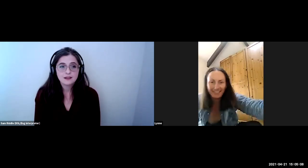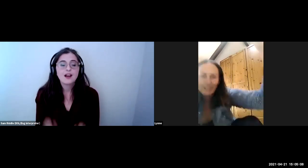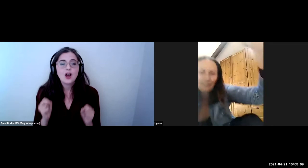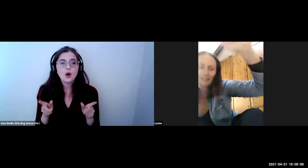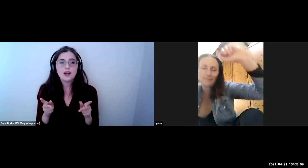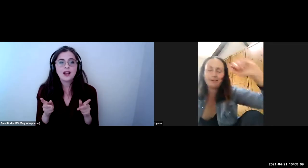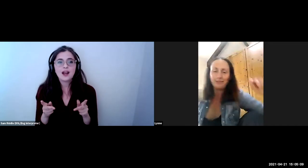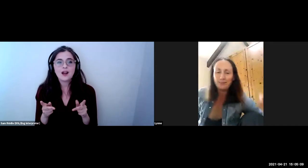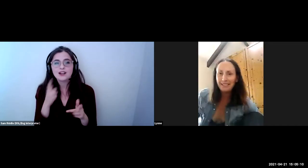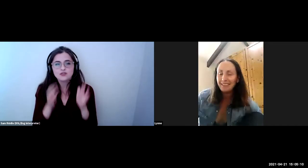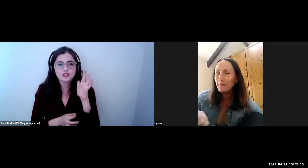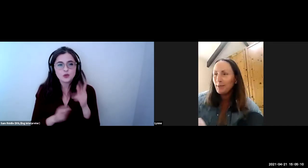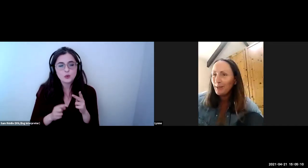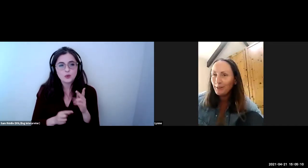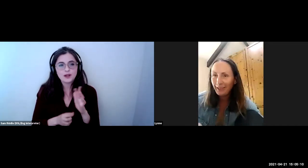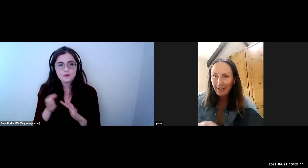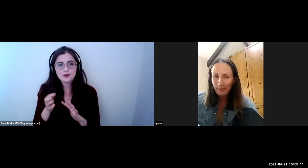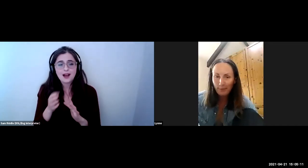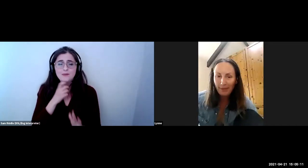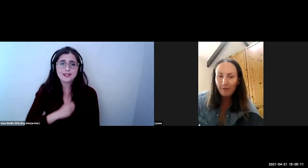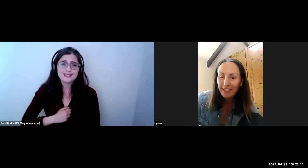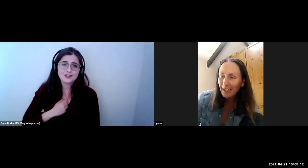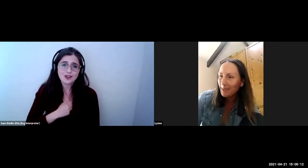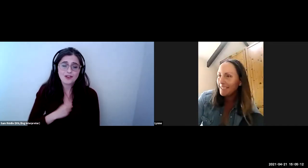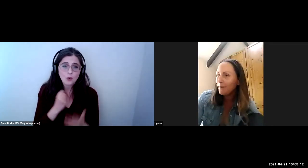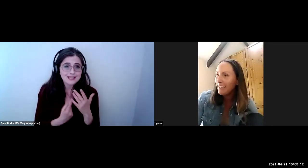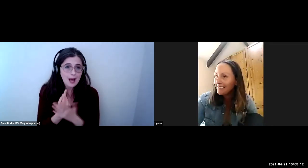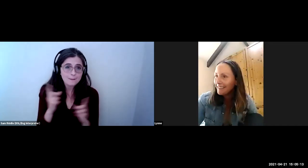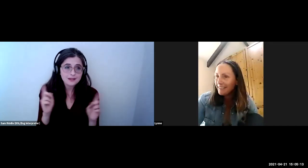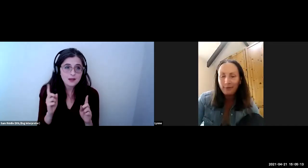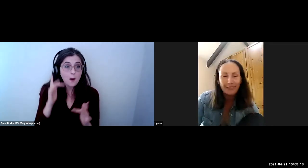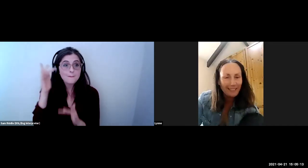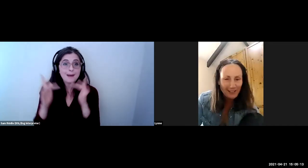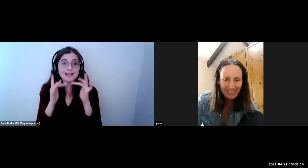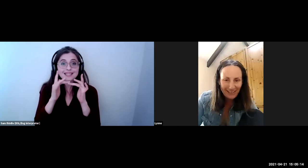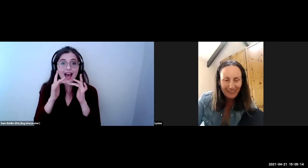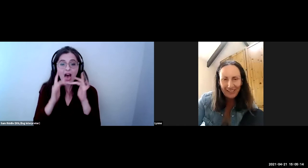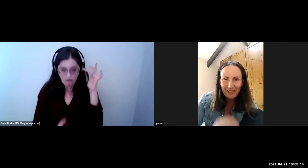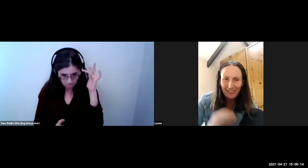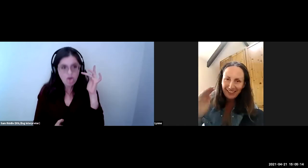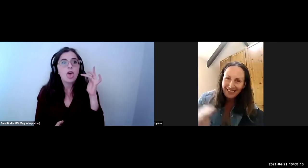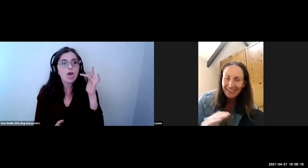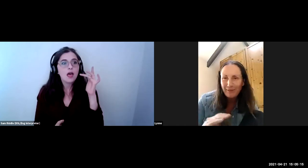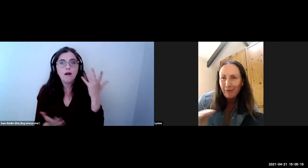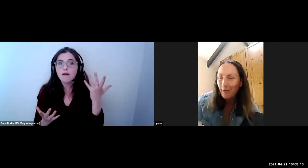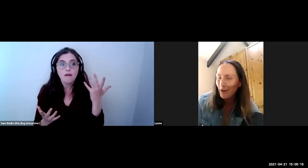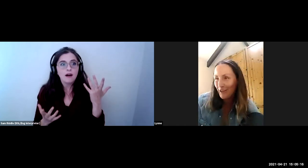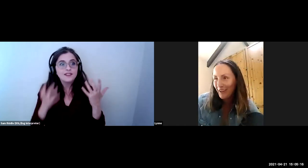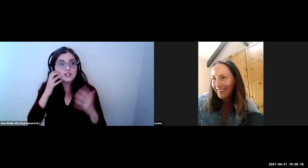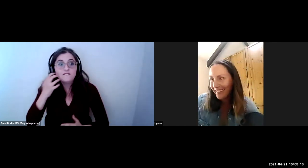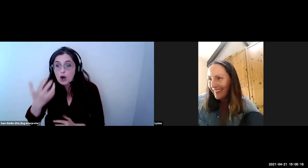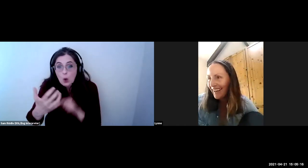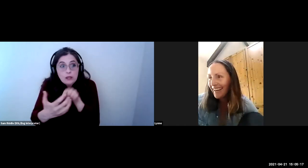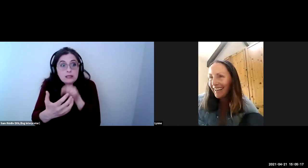Okay, let's see if we can improve this. Basically, I'm so sorry. What's happened is my internet has completely gone down and I've now connected through my